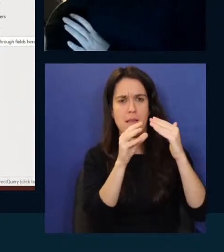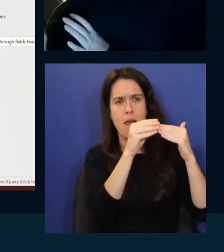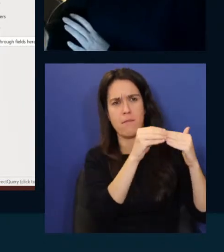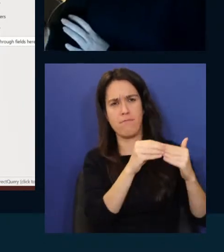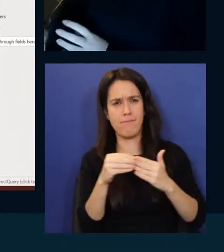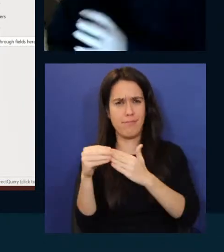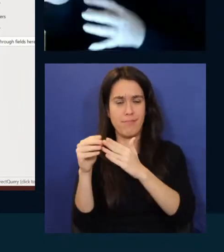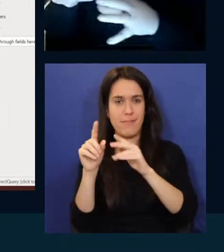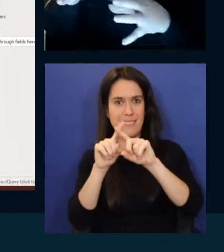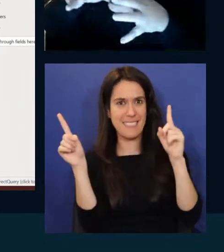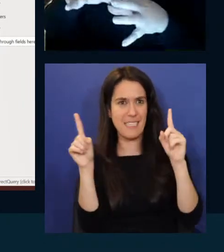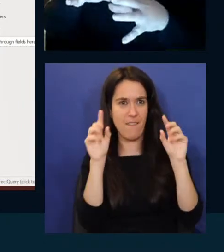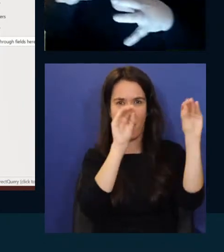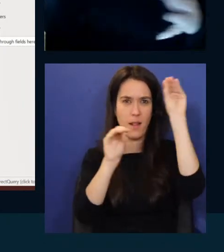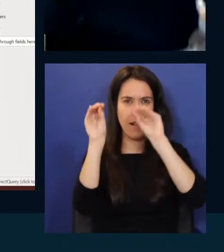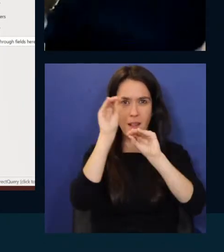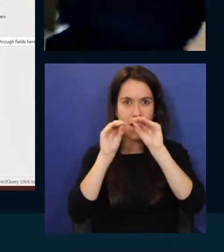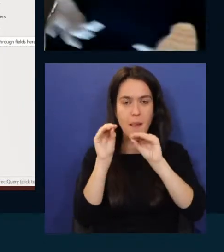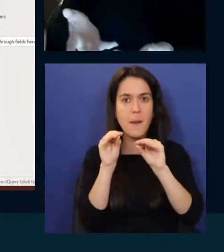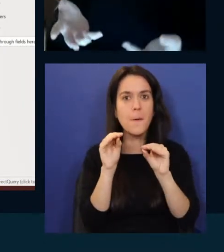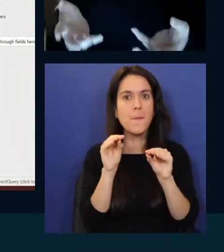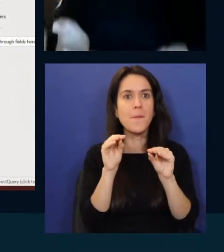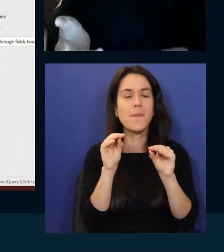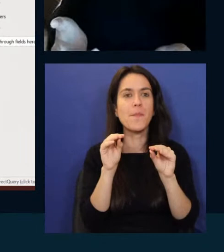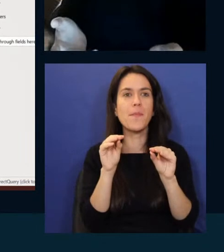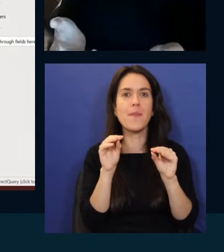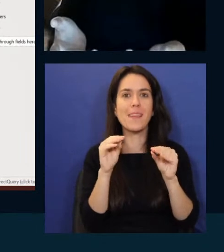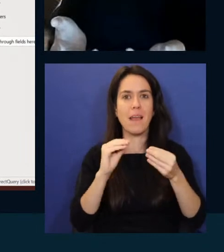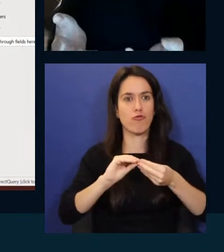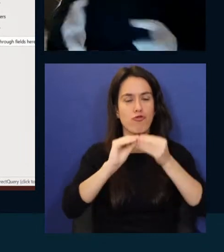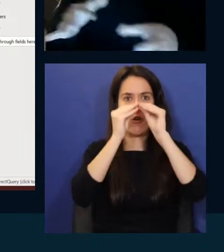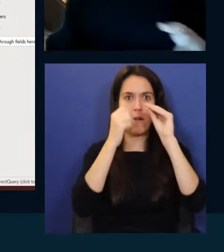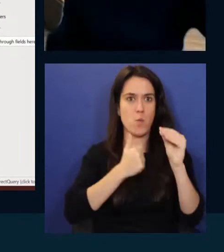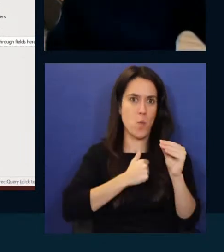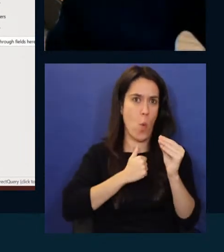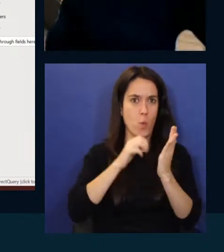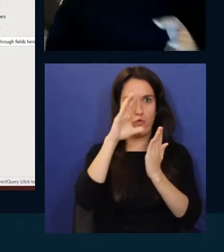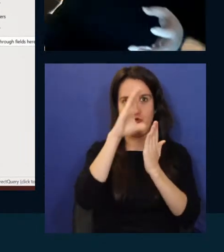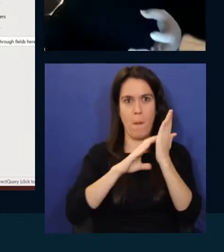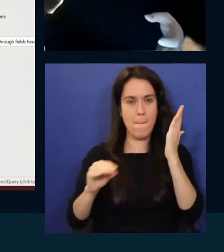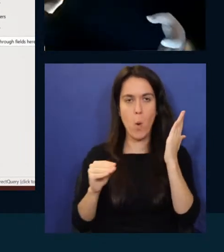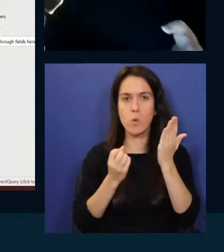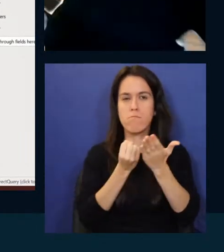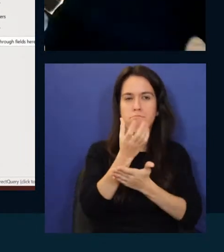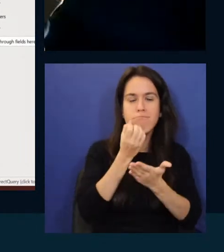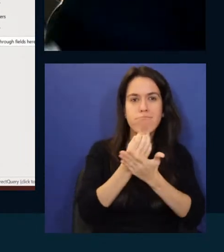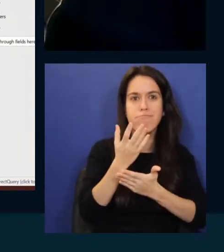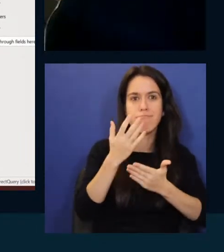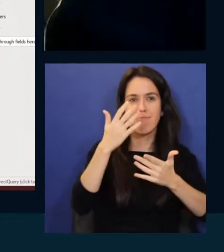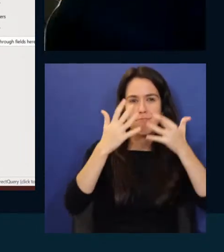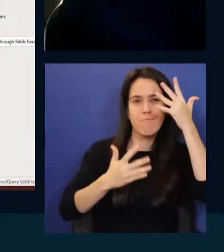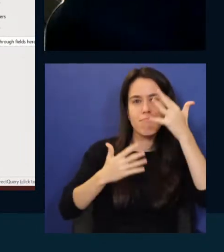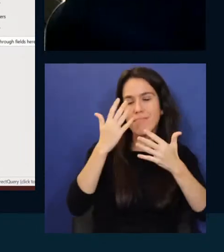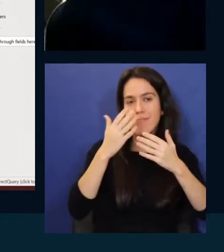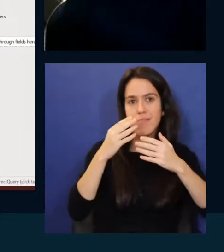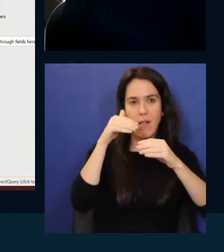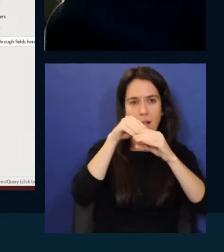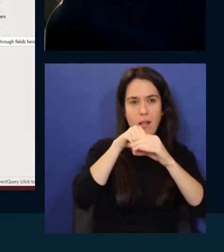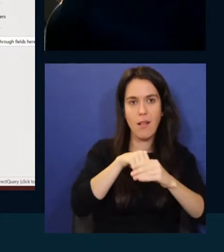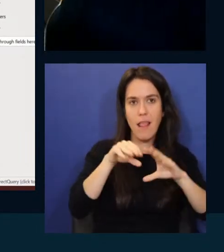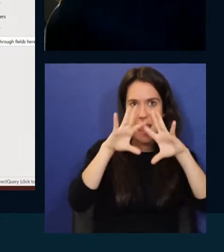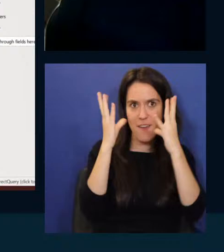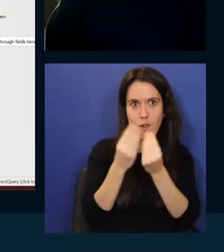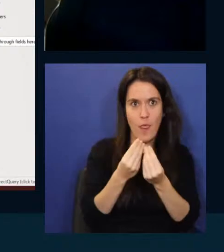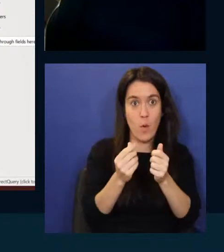of fields, and then you can actually create your own report, right? Giving you the insights that you're looking for in terms of the quality of the